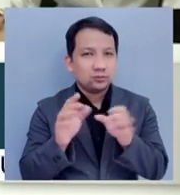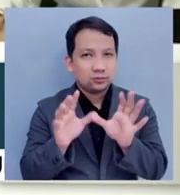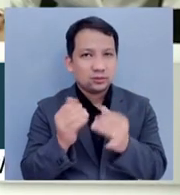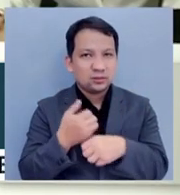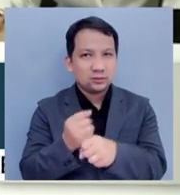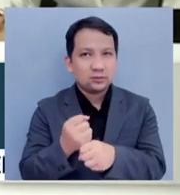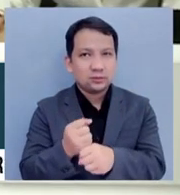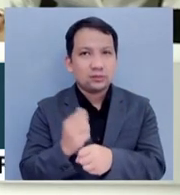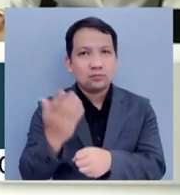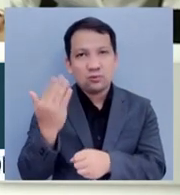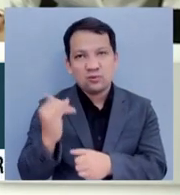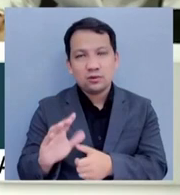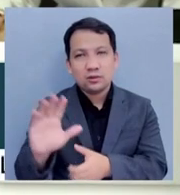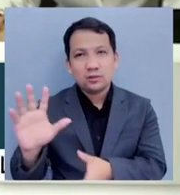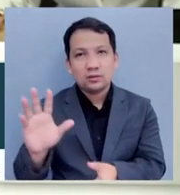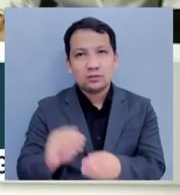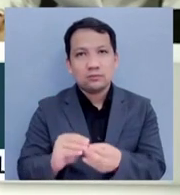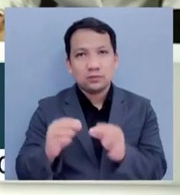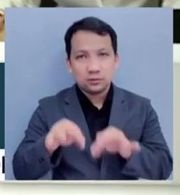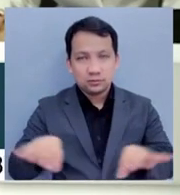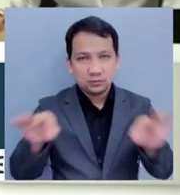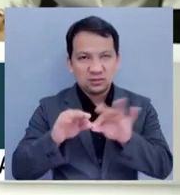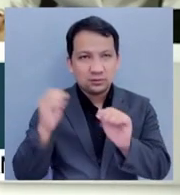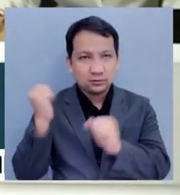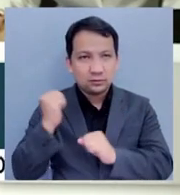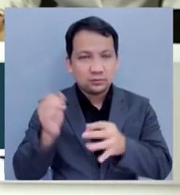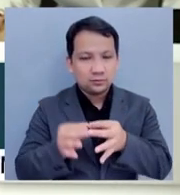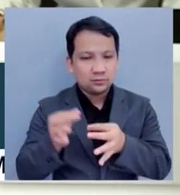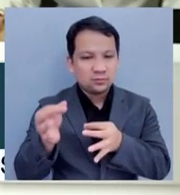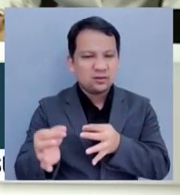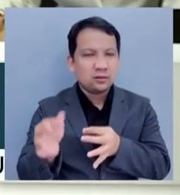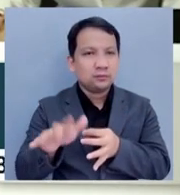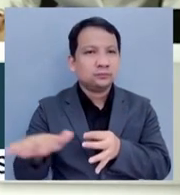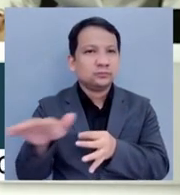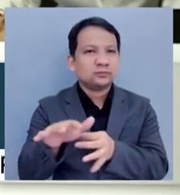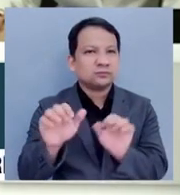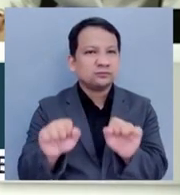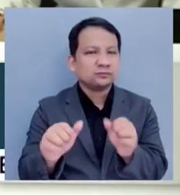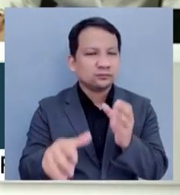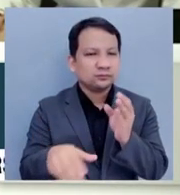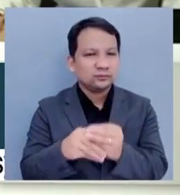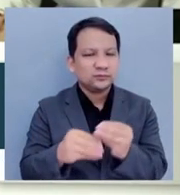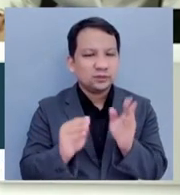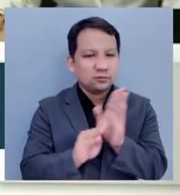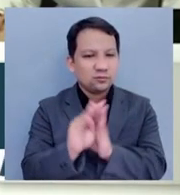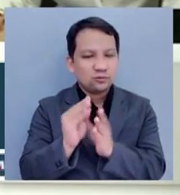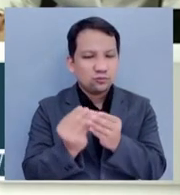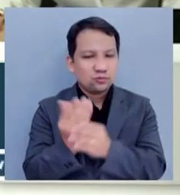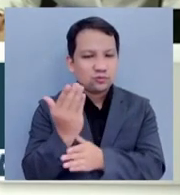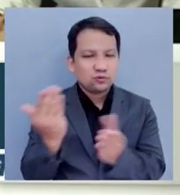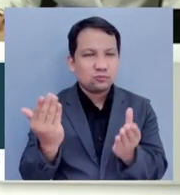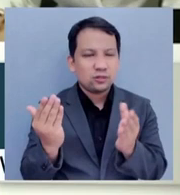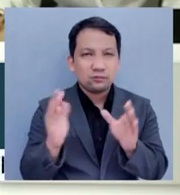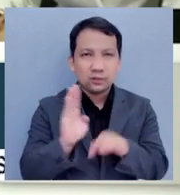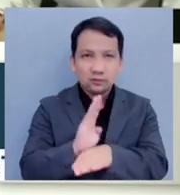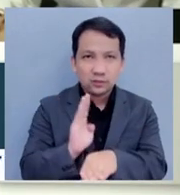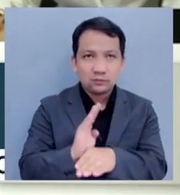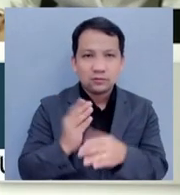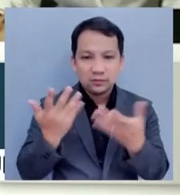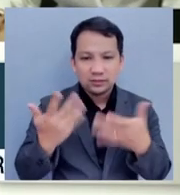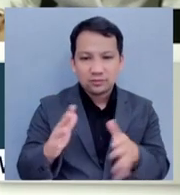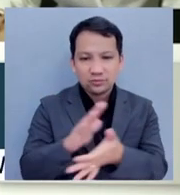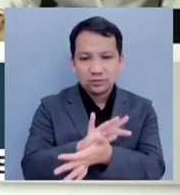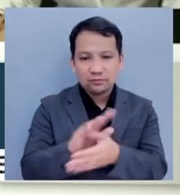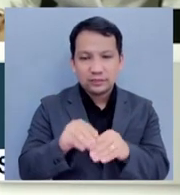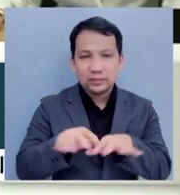which is why the country is expected to expand further because of the boom in the services sector post-pandemic. He